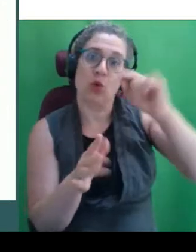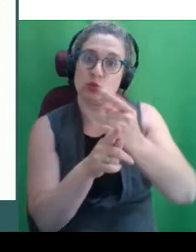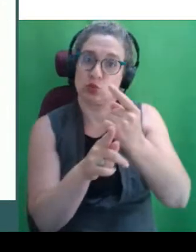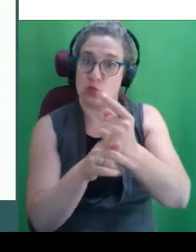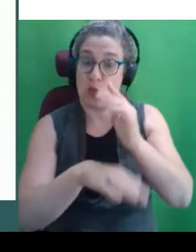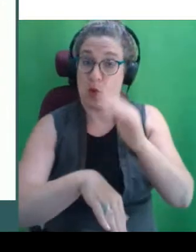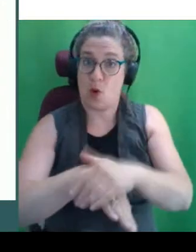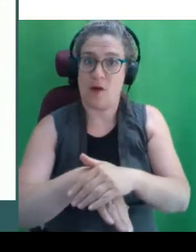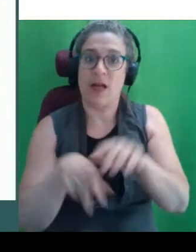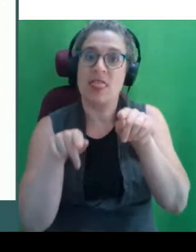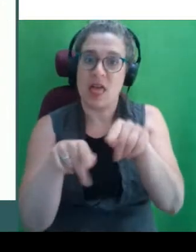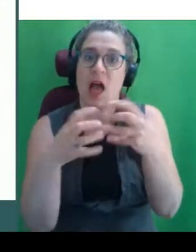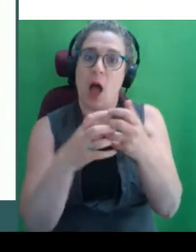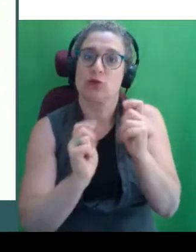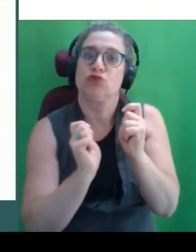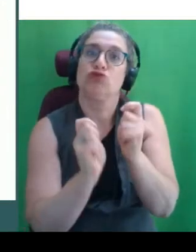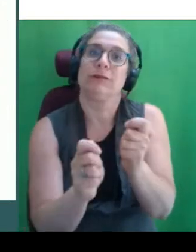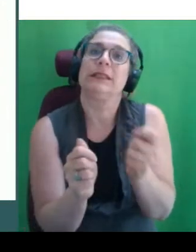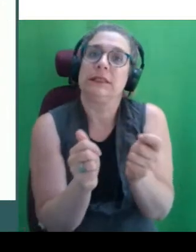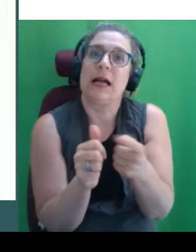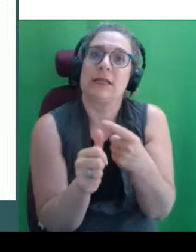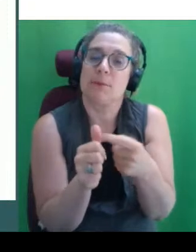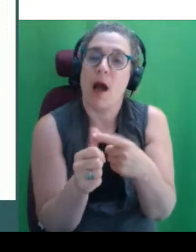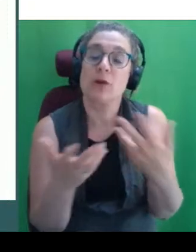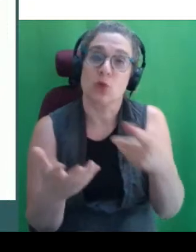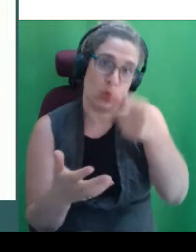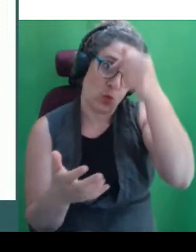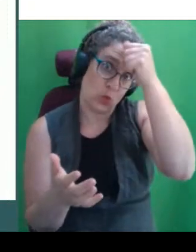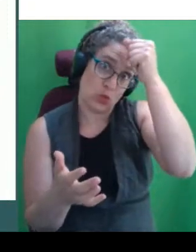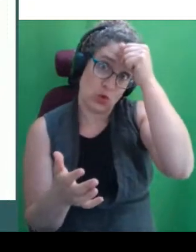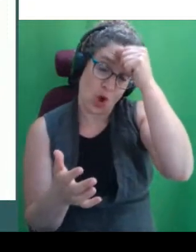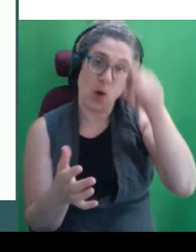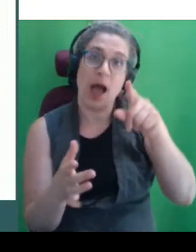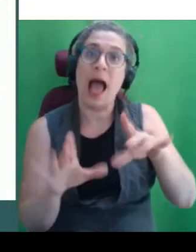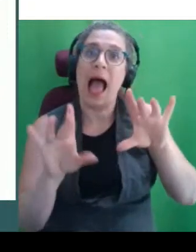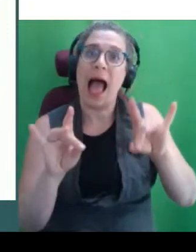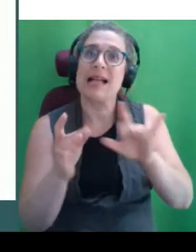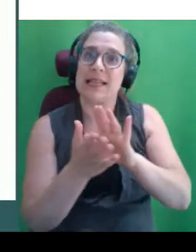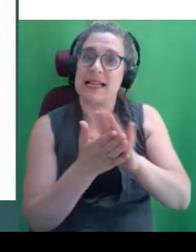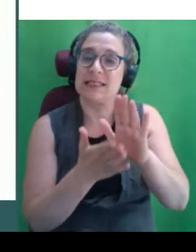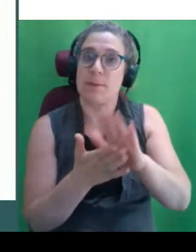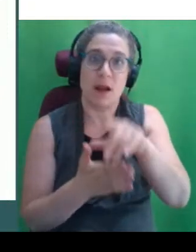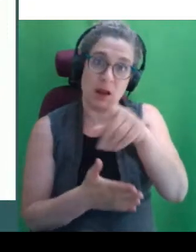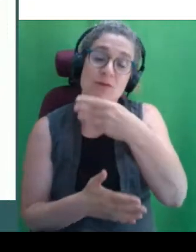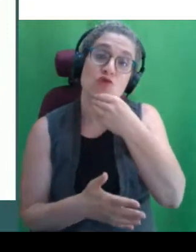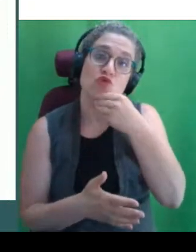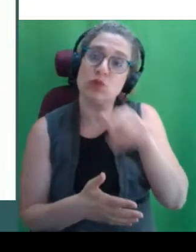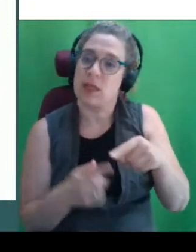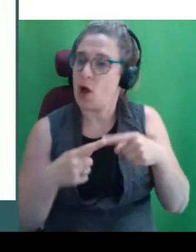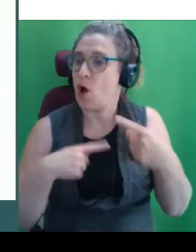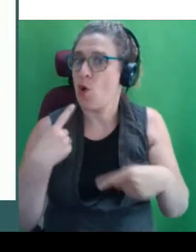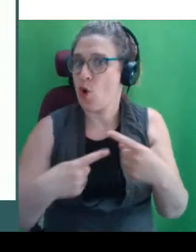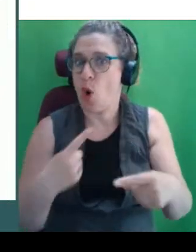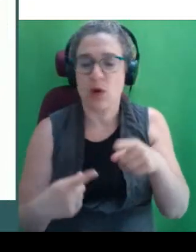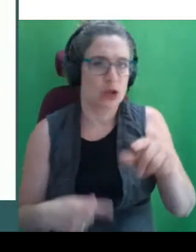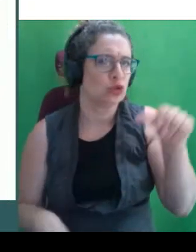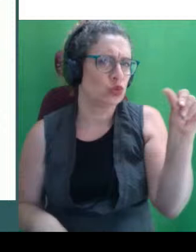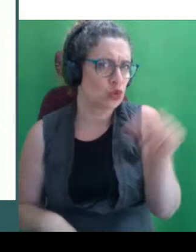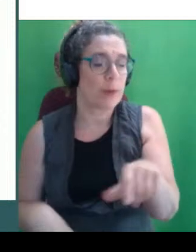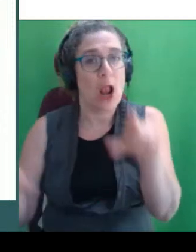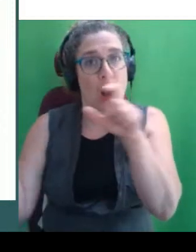asthma. So you'll know that antihistamines, if you're using them on an ongoing basis, they should be long-acting and